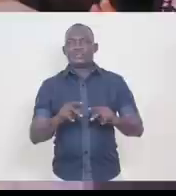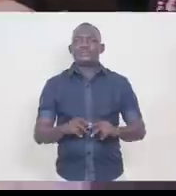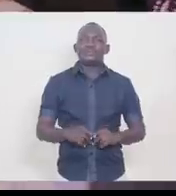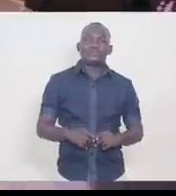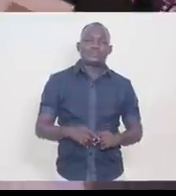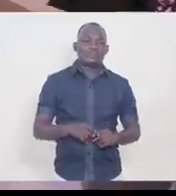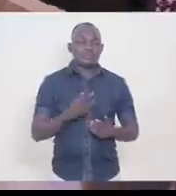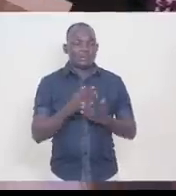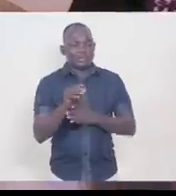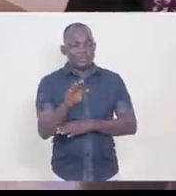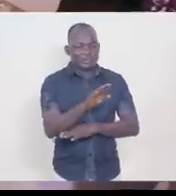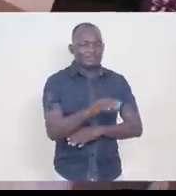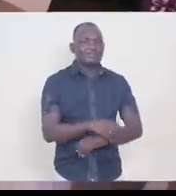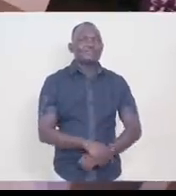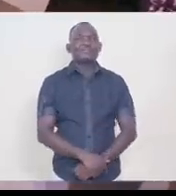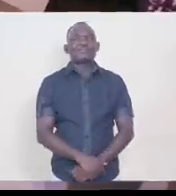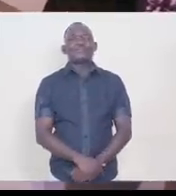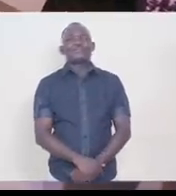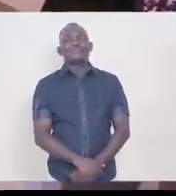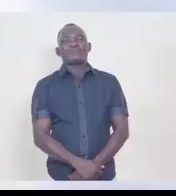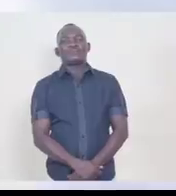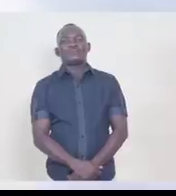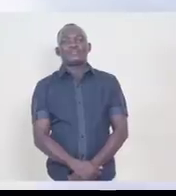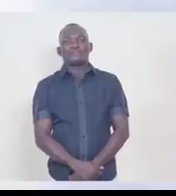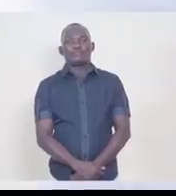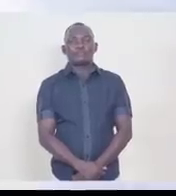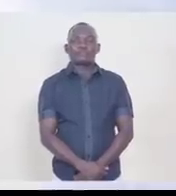Good evening. Good evening. Good evening.